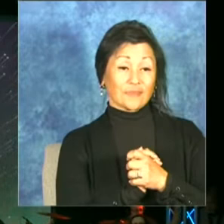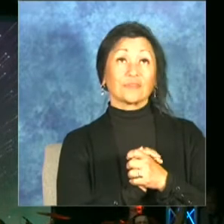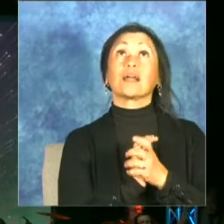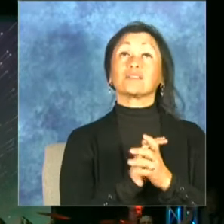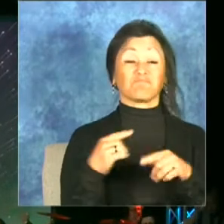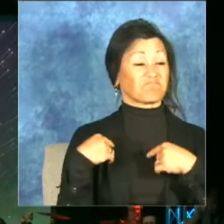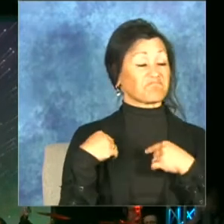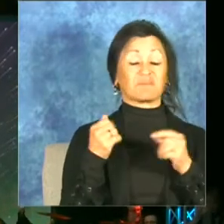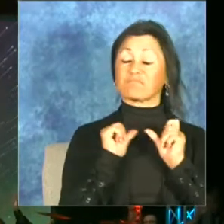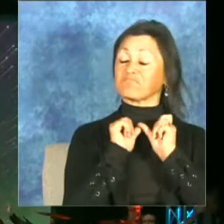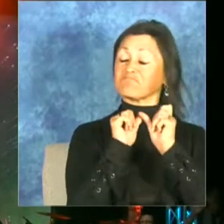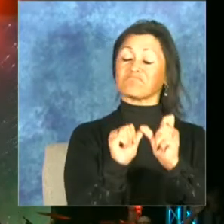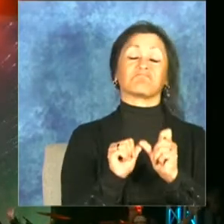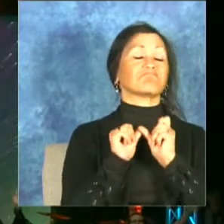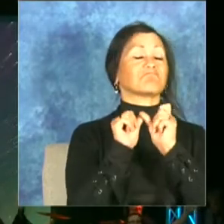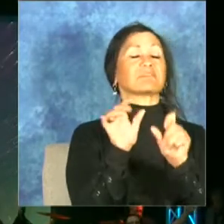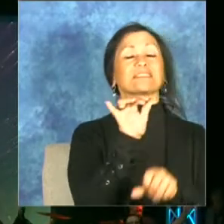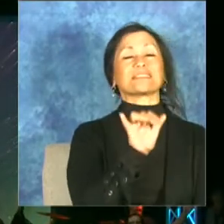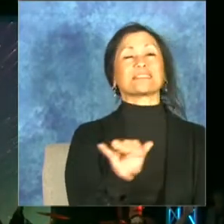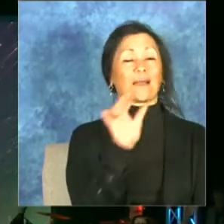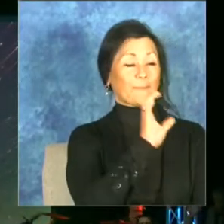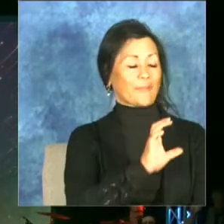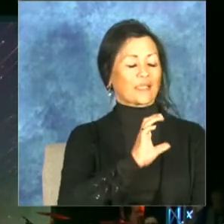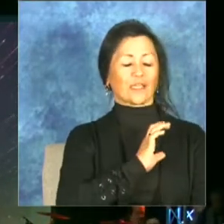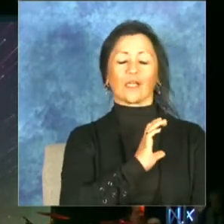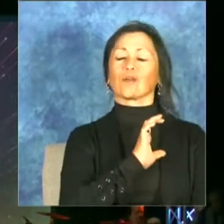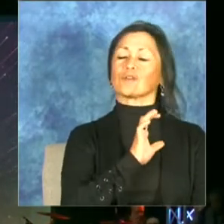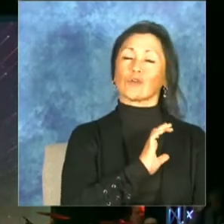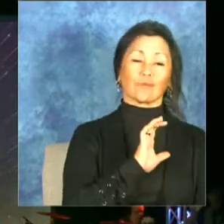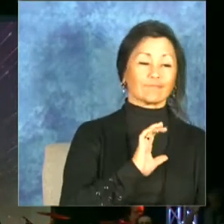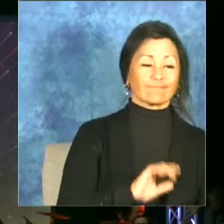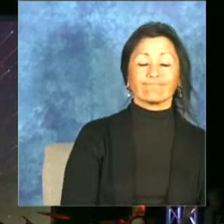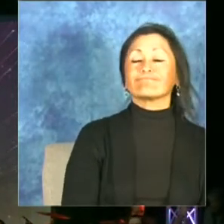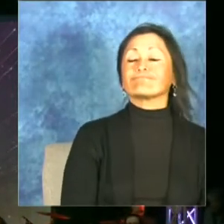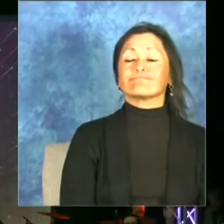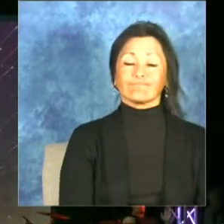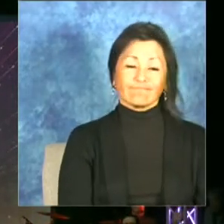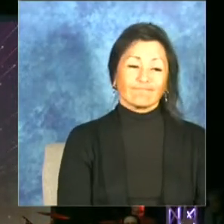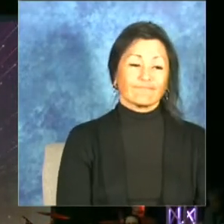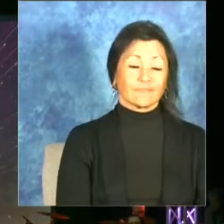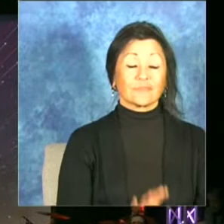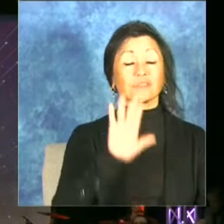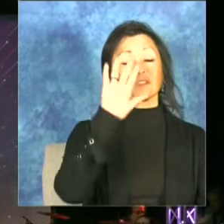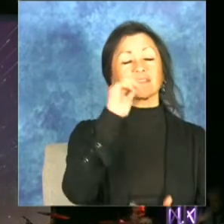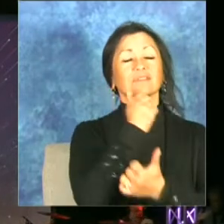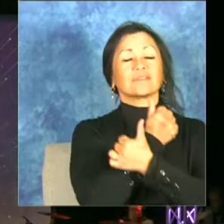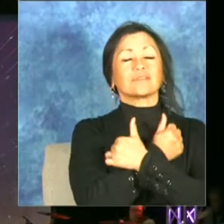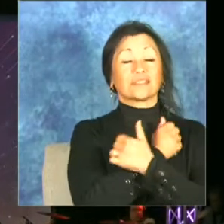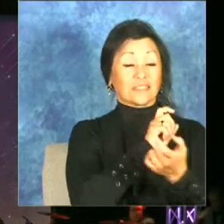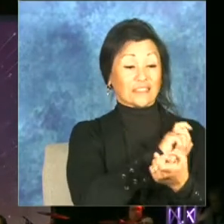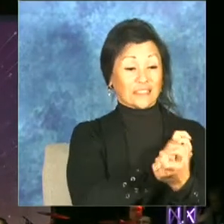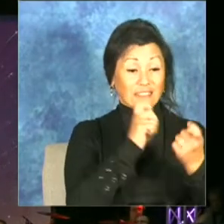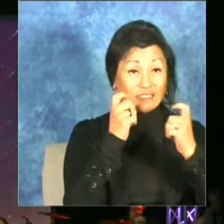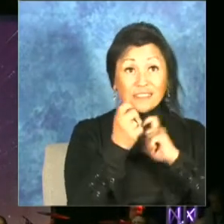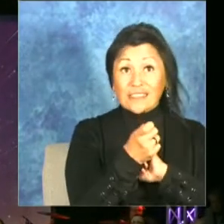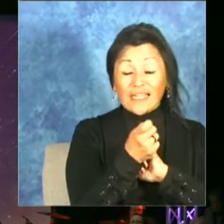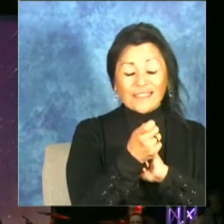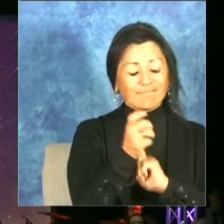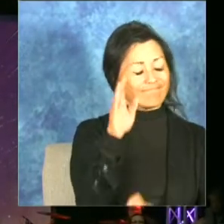And you stay the same through the ages. Your love